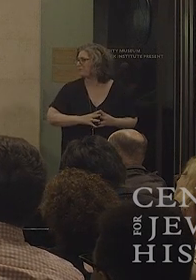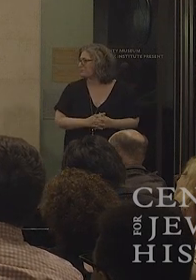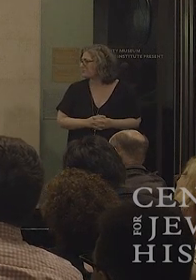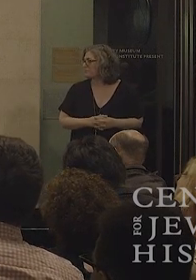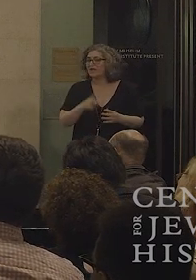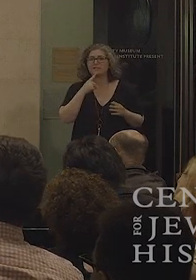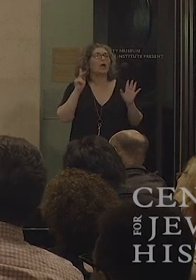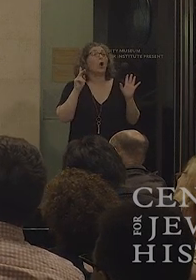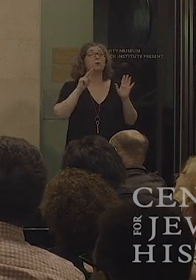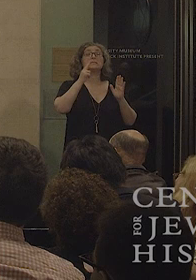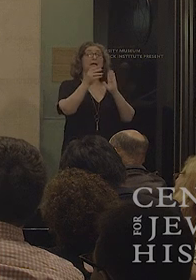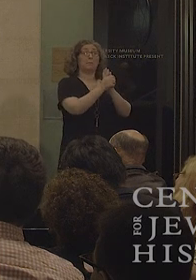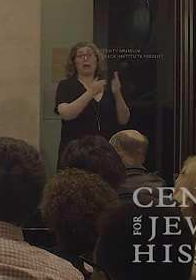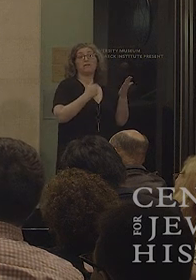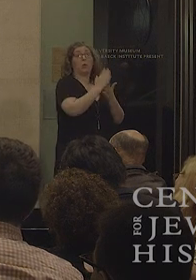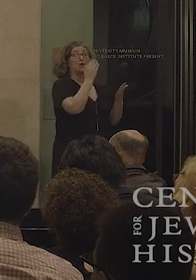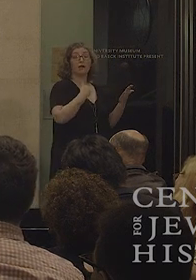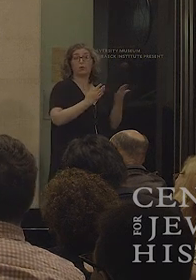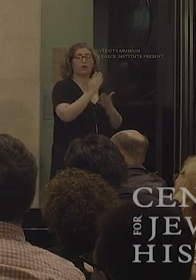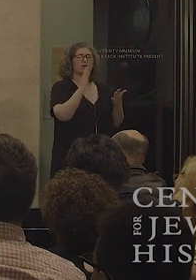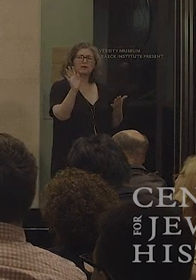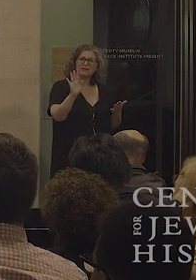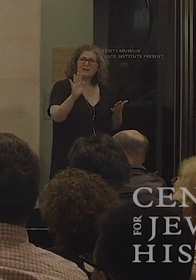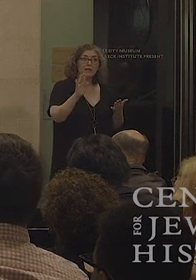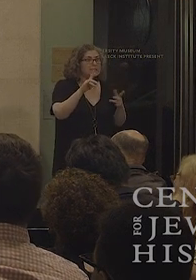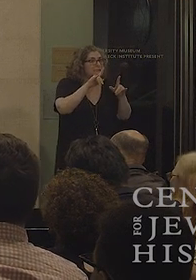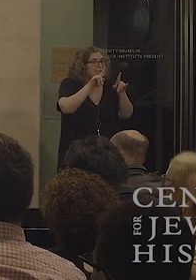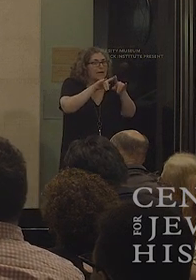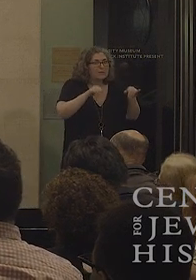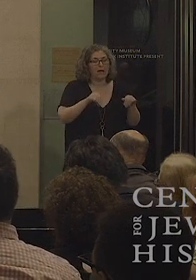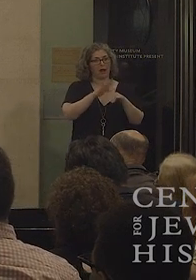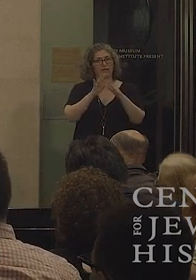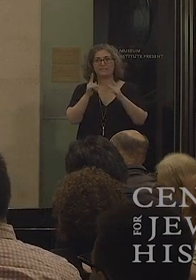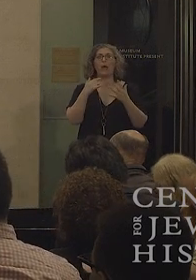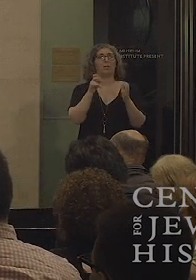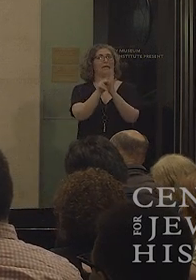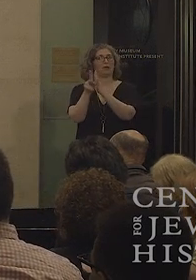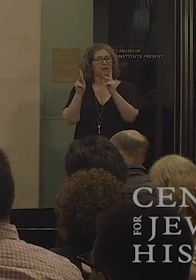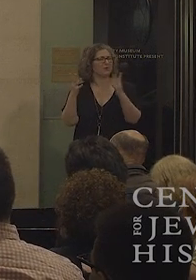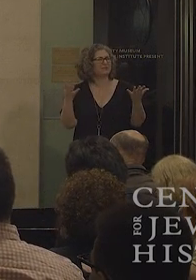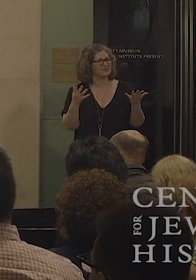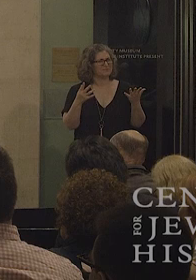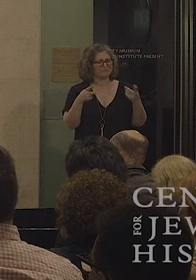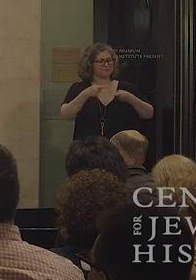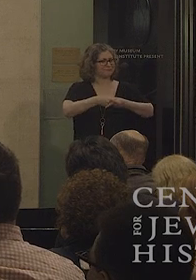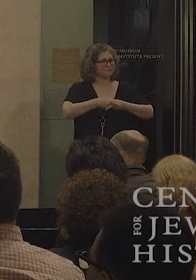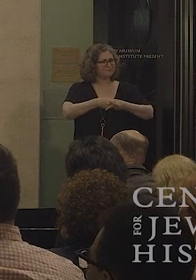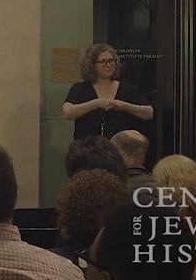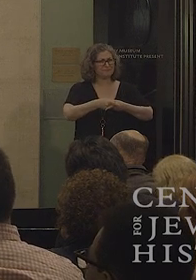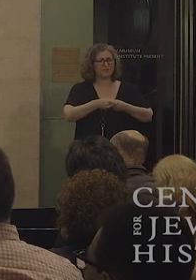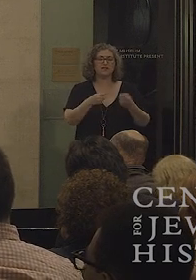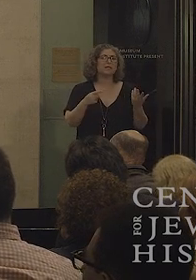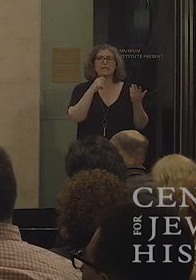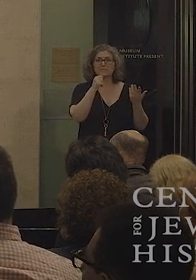You can't say, oh, Second Amendment, while on the same day going online and saying, I'm going to kill somebody. You know, this is not